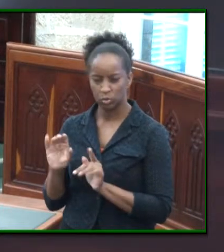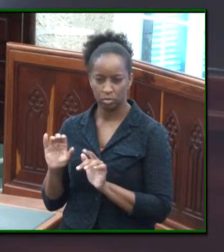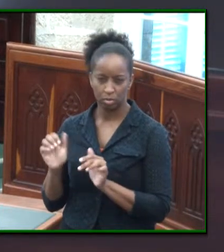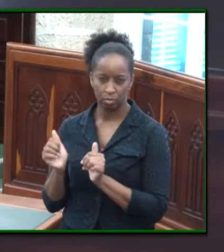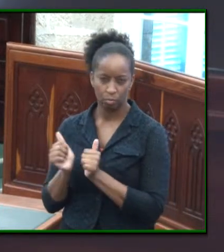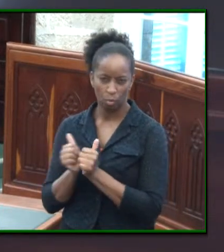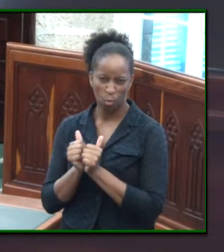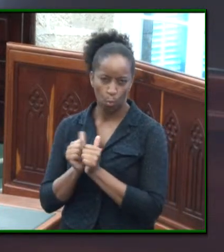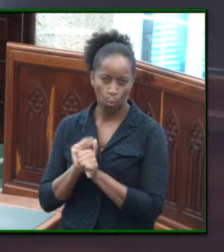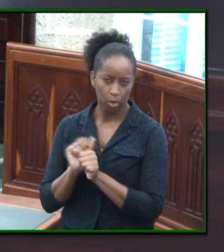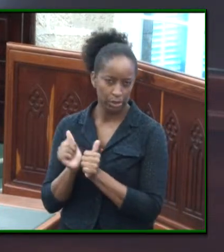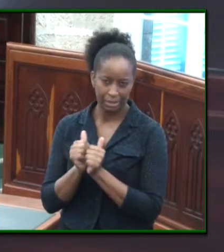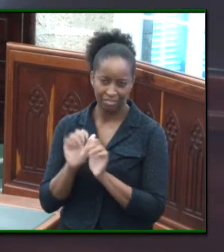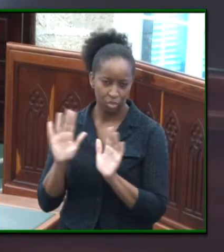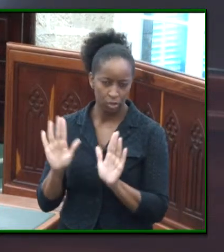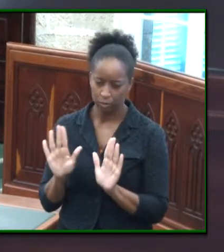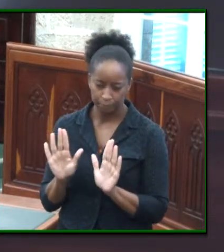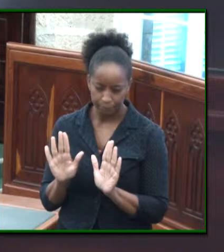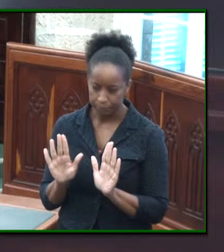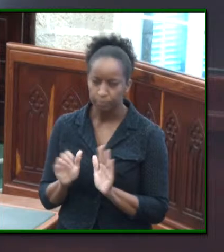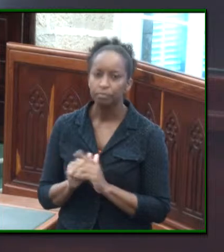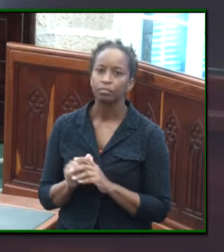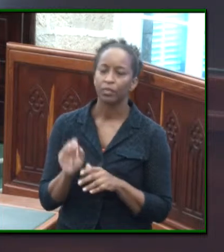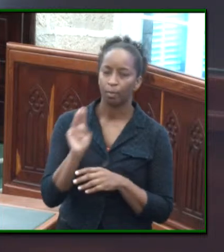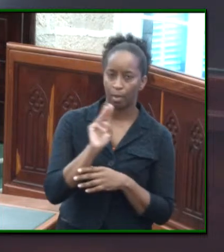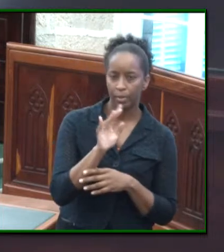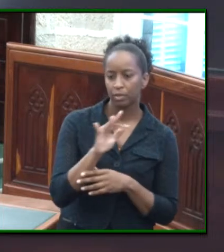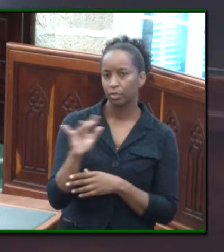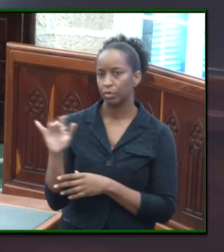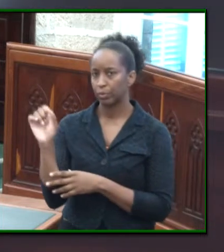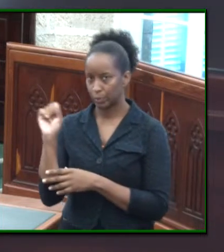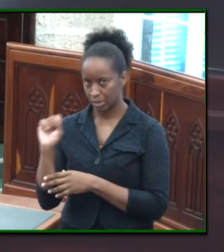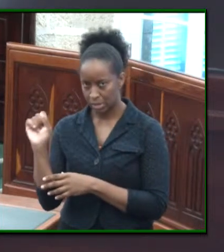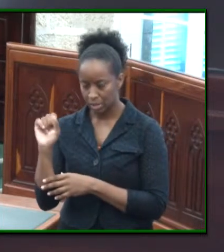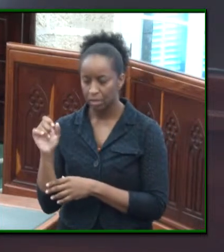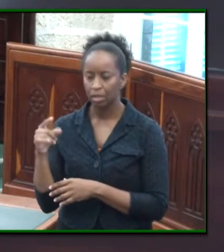is very noticeable in those districts.